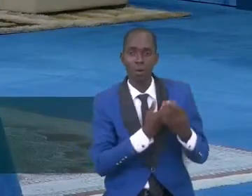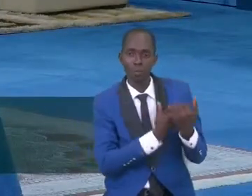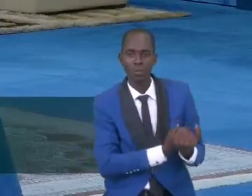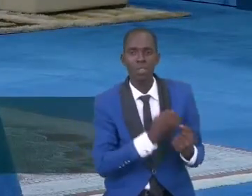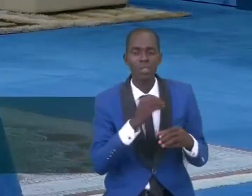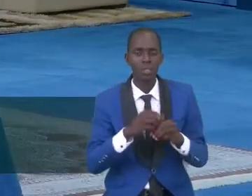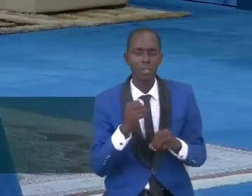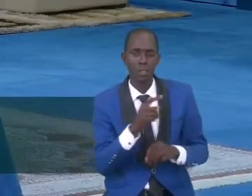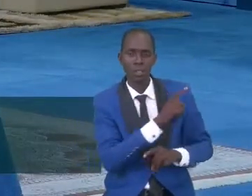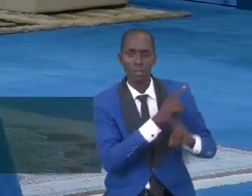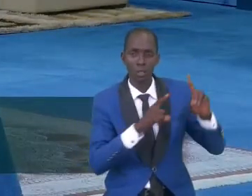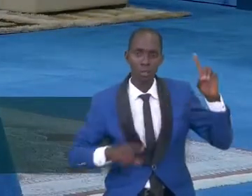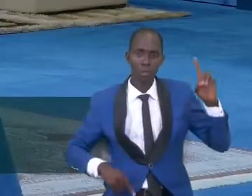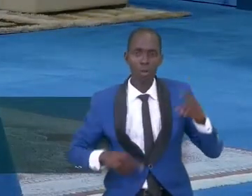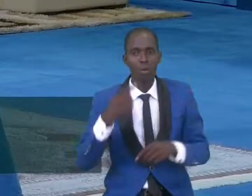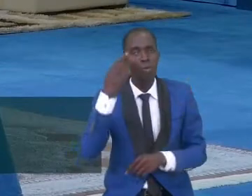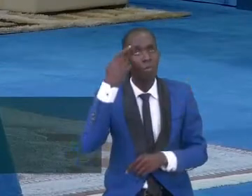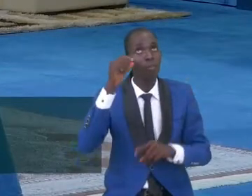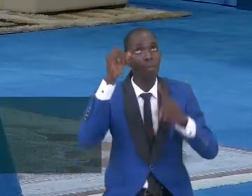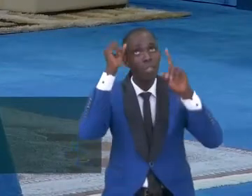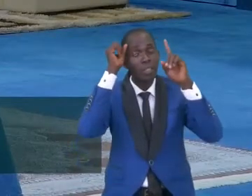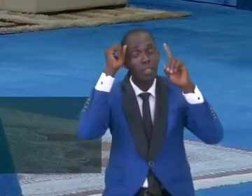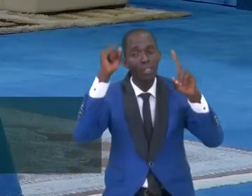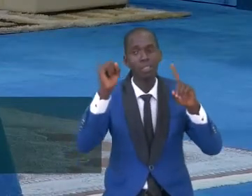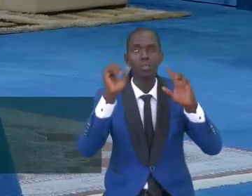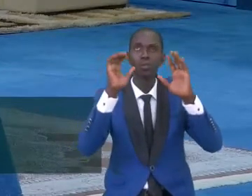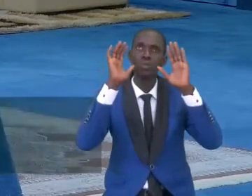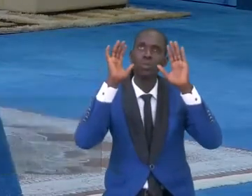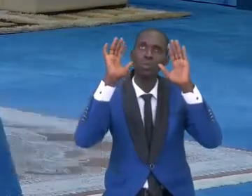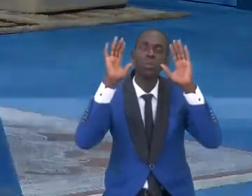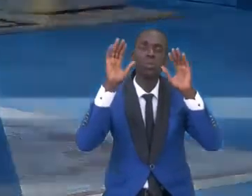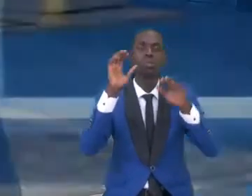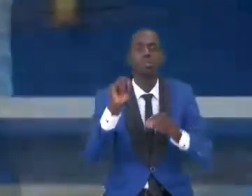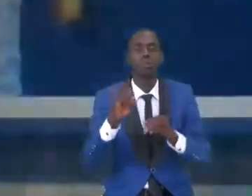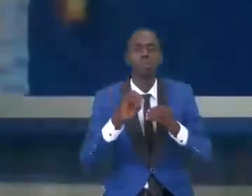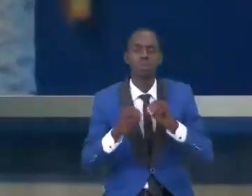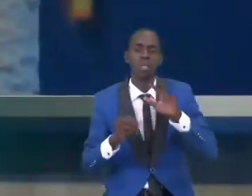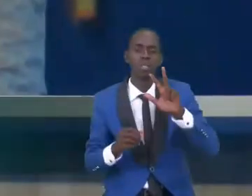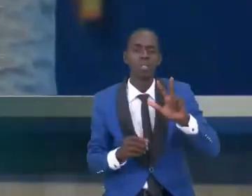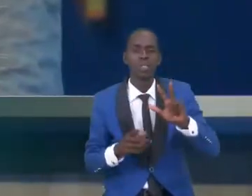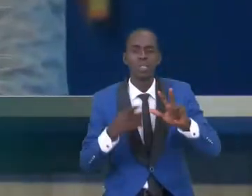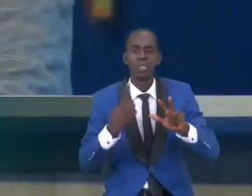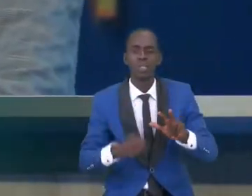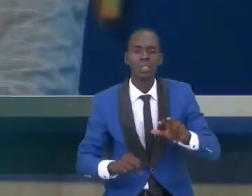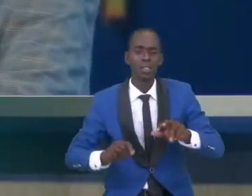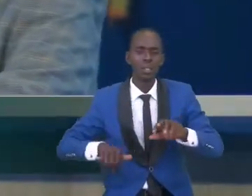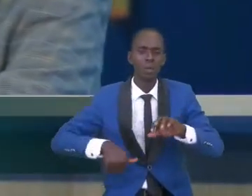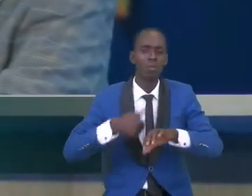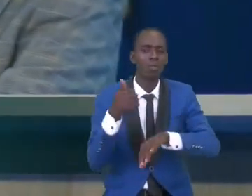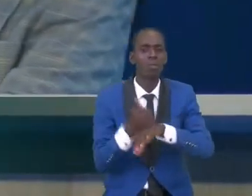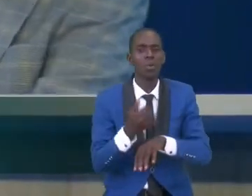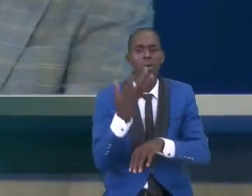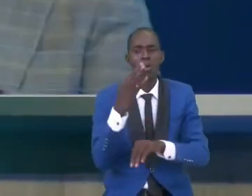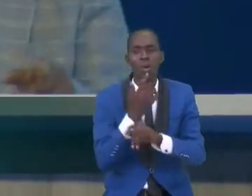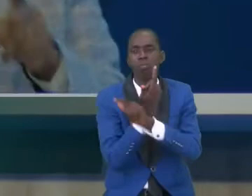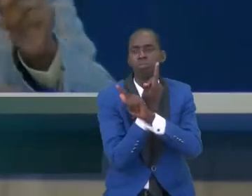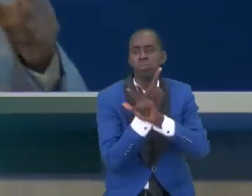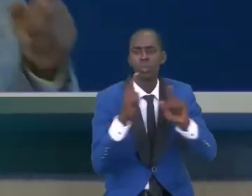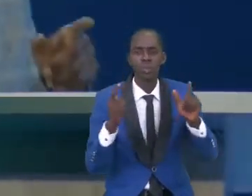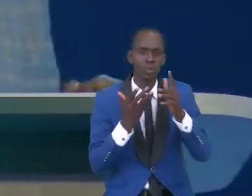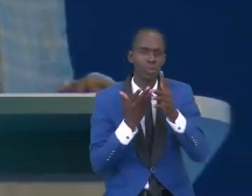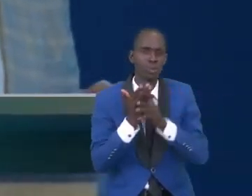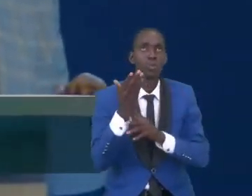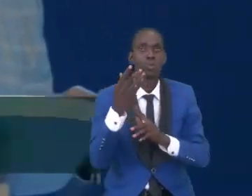for his wonders. Number three, the confirmation of liberation through his word.